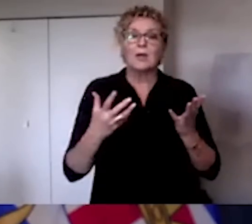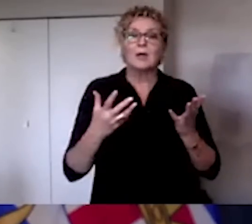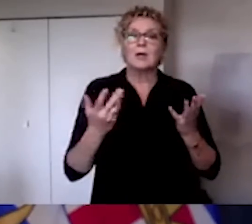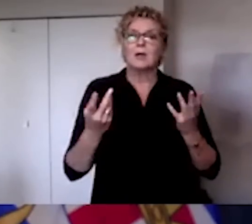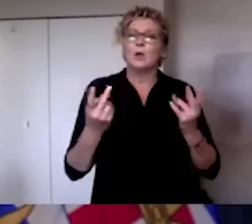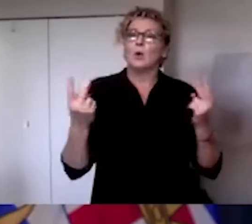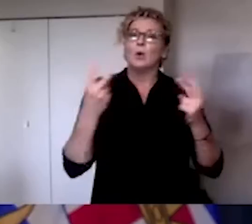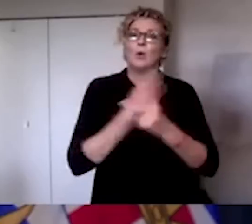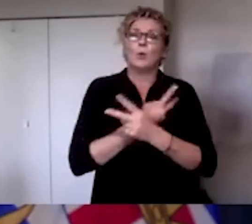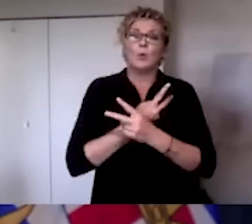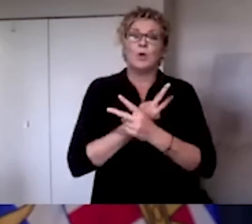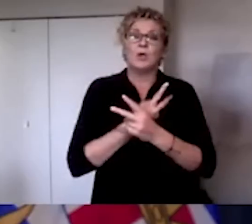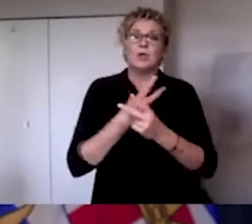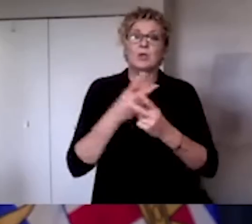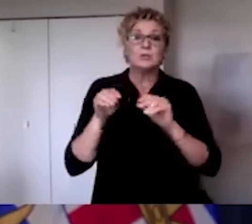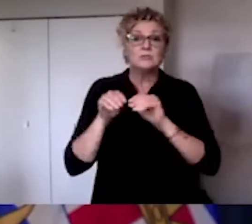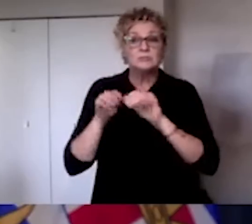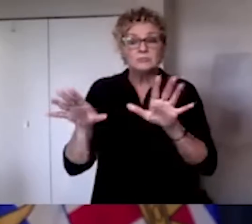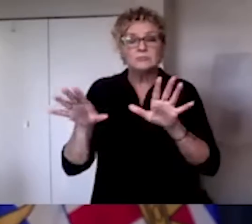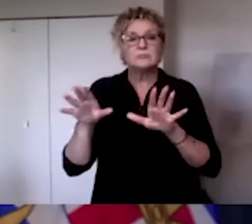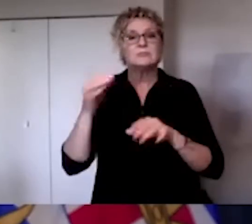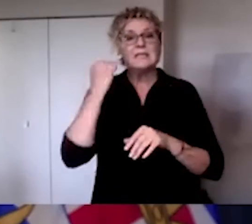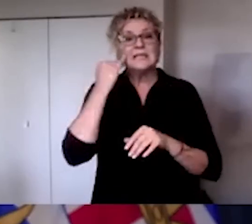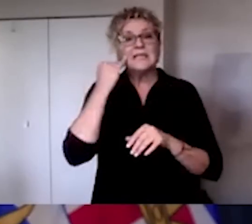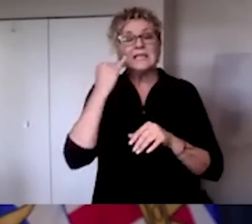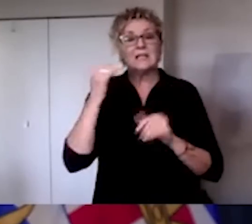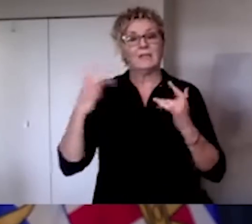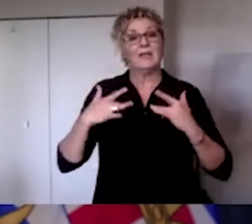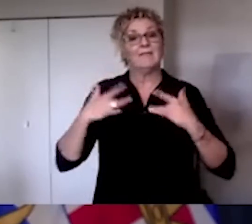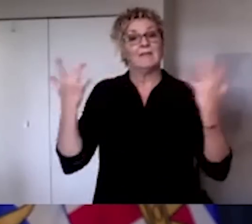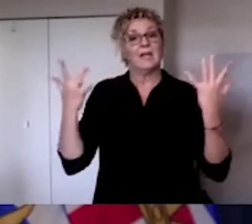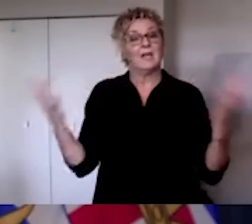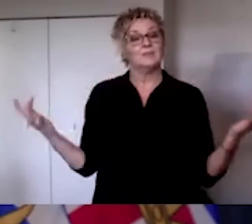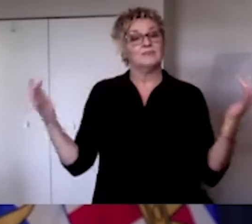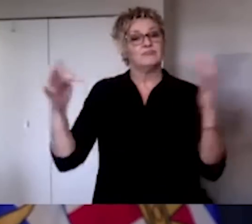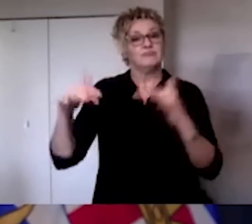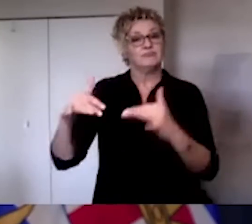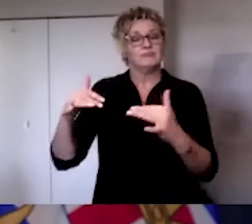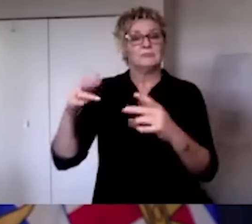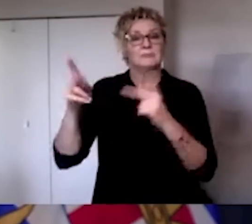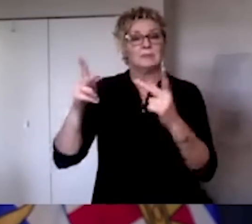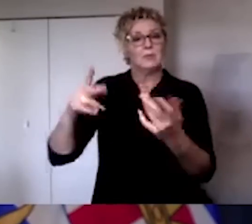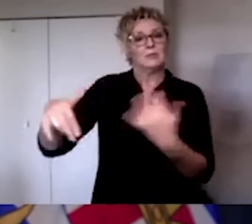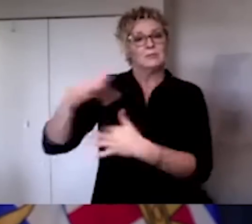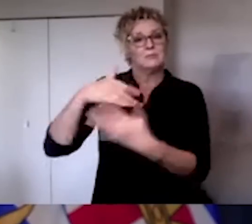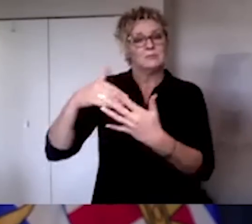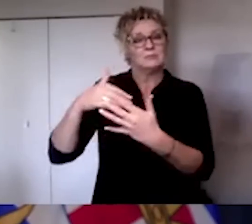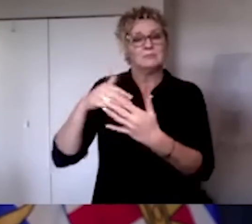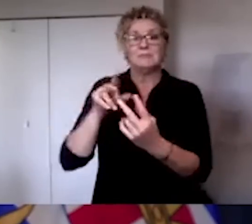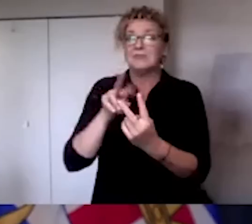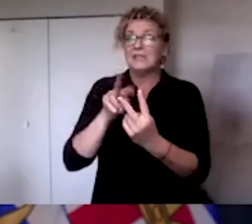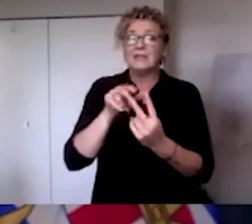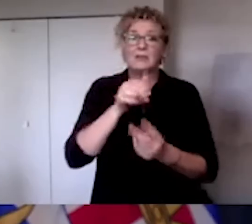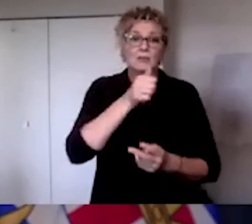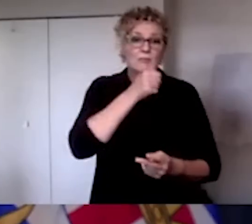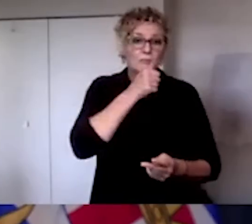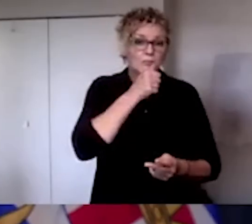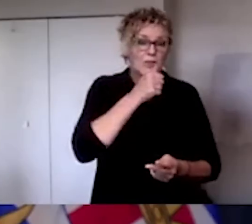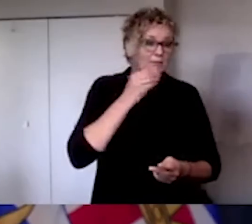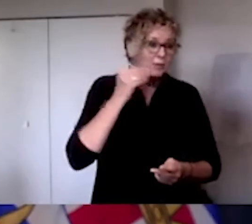watch what is happening across the country and around the globe, as increased in cases are happening in many